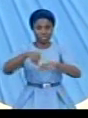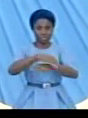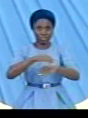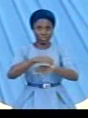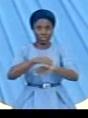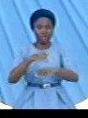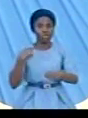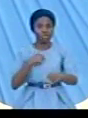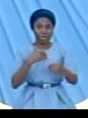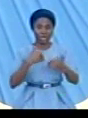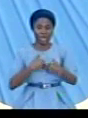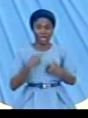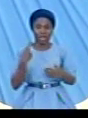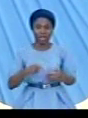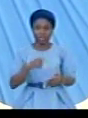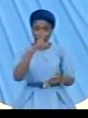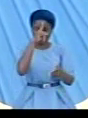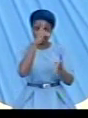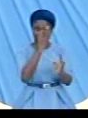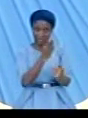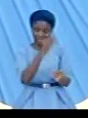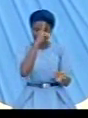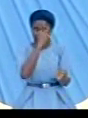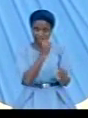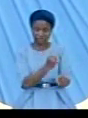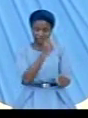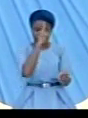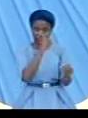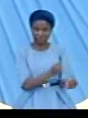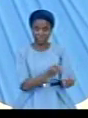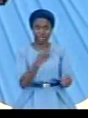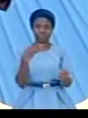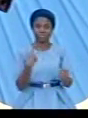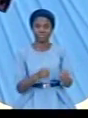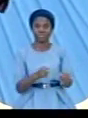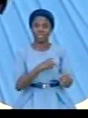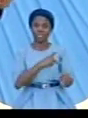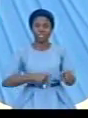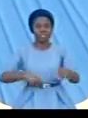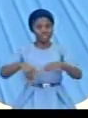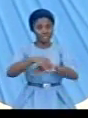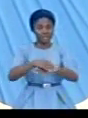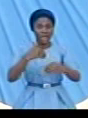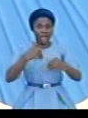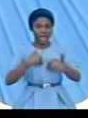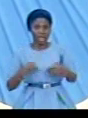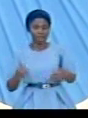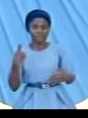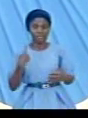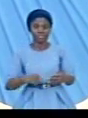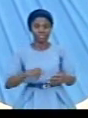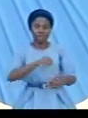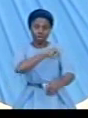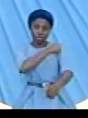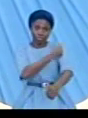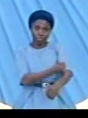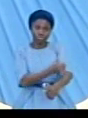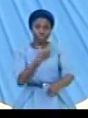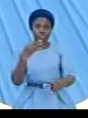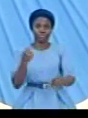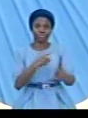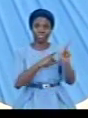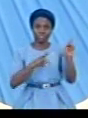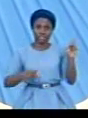the kingdom. Here we are, having the authority of the King of Kings and the Lord of Lords, kingdom